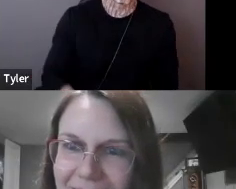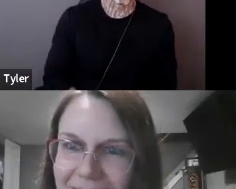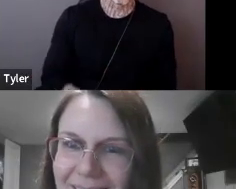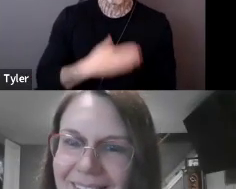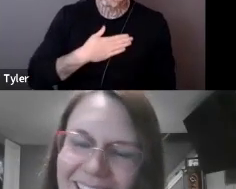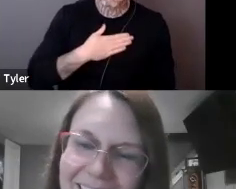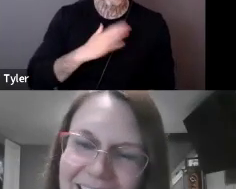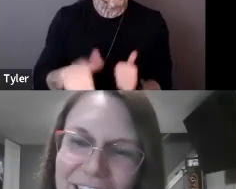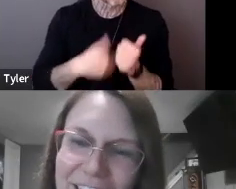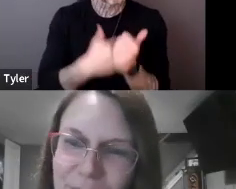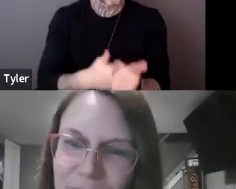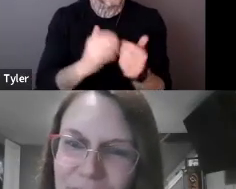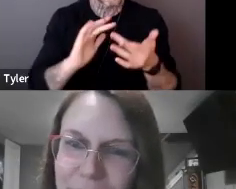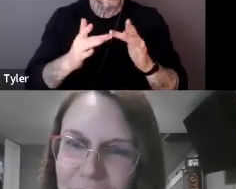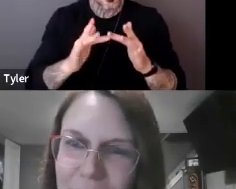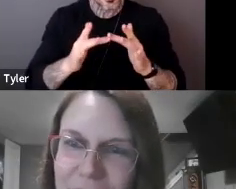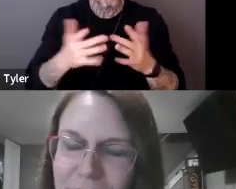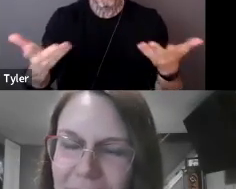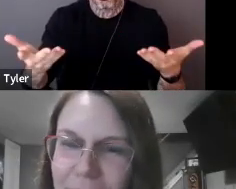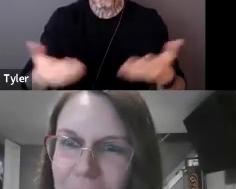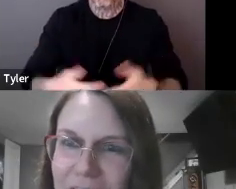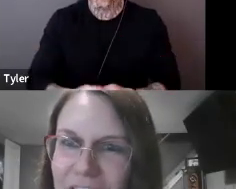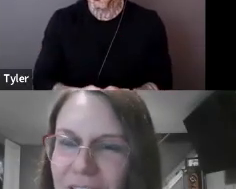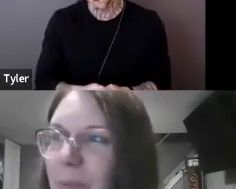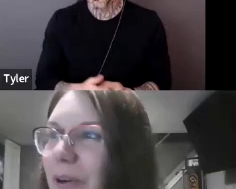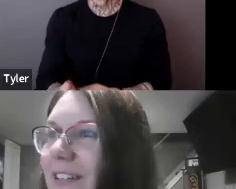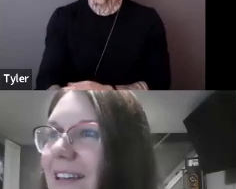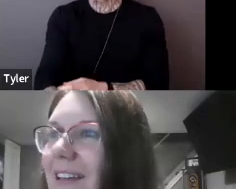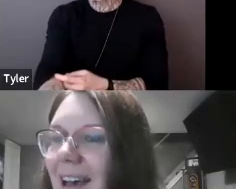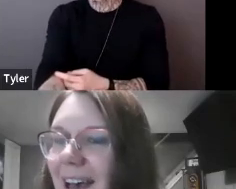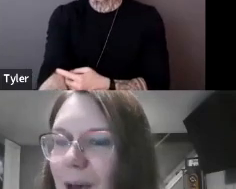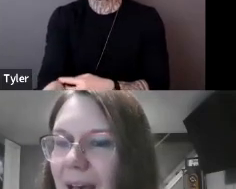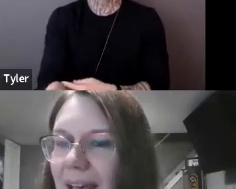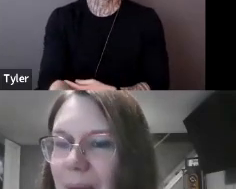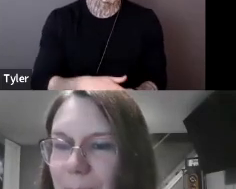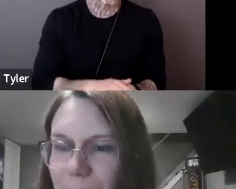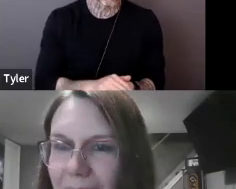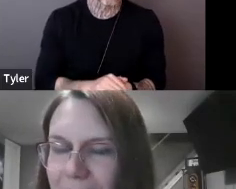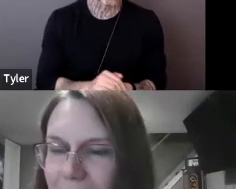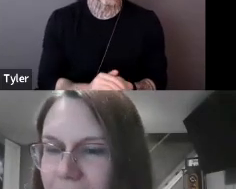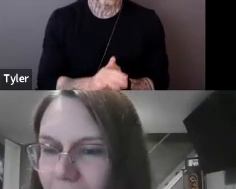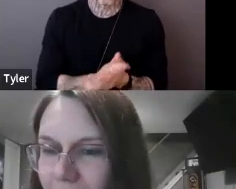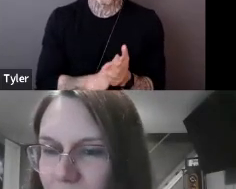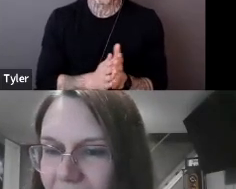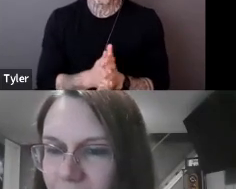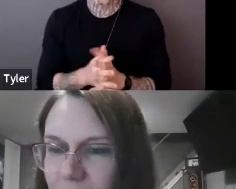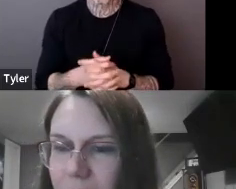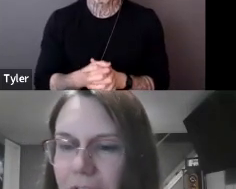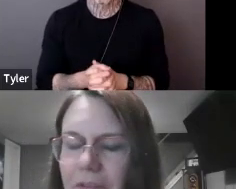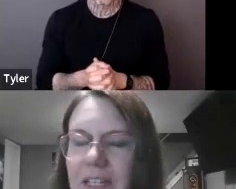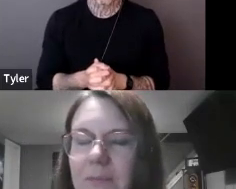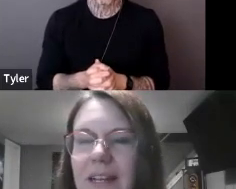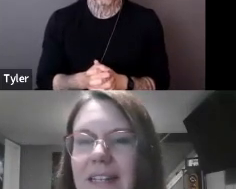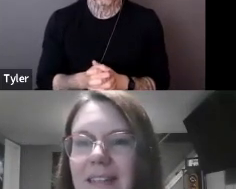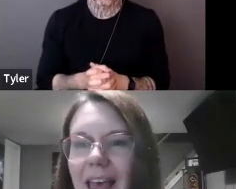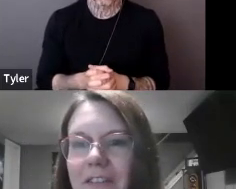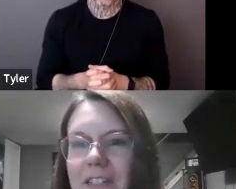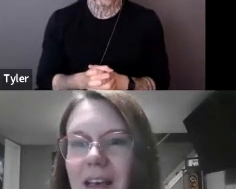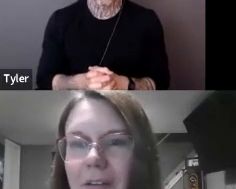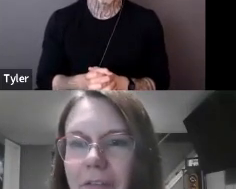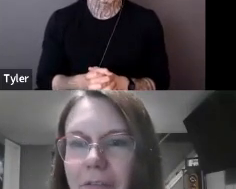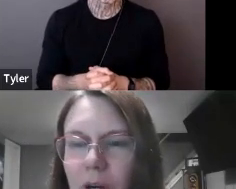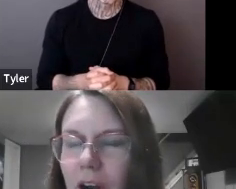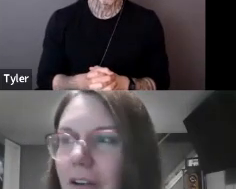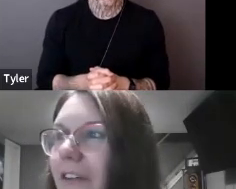time. Thank you. Thank you very much for that information, Hubert. I am mindful of time. We have about 15 minutes